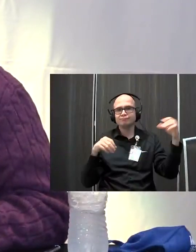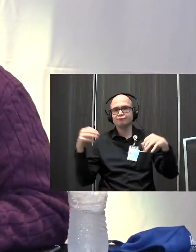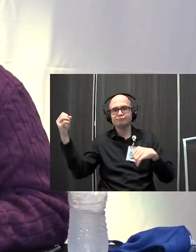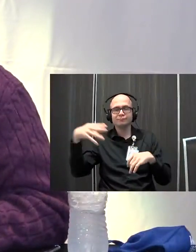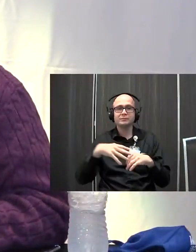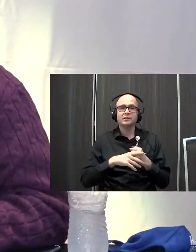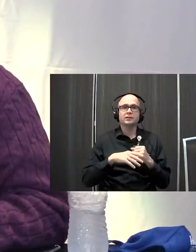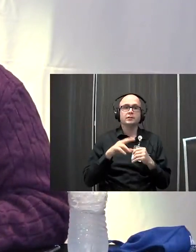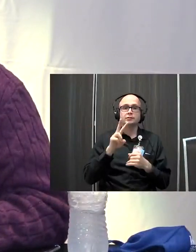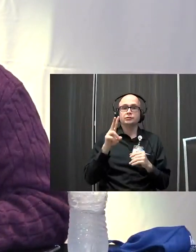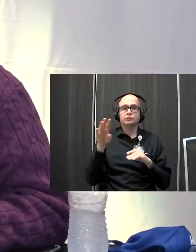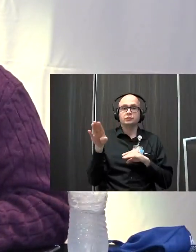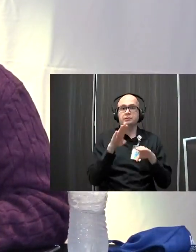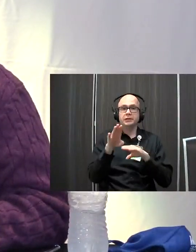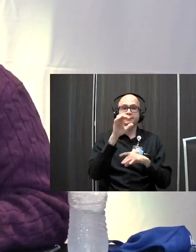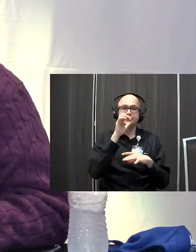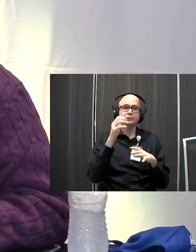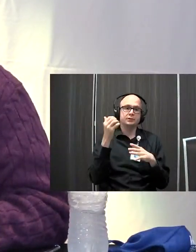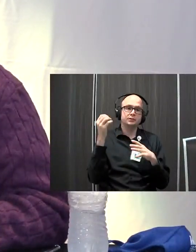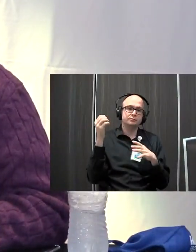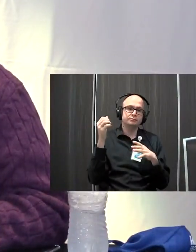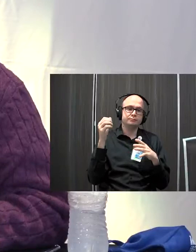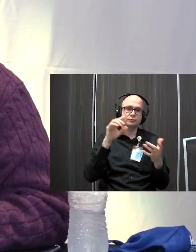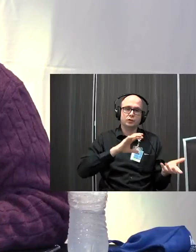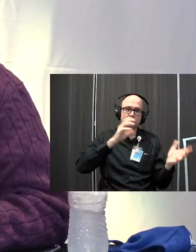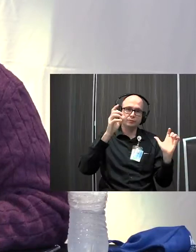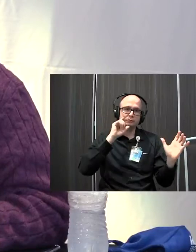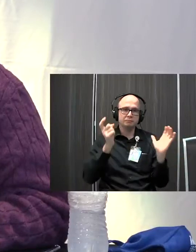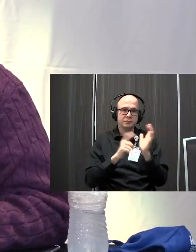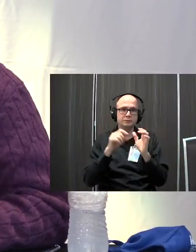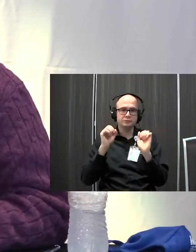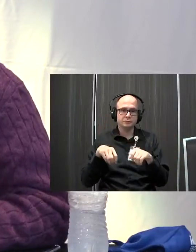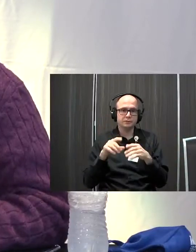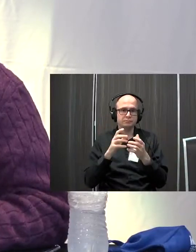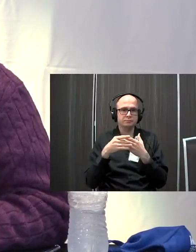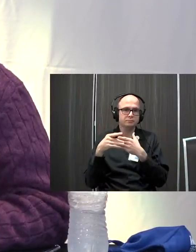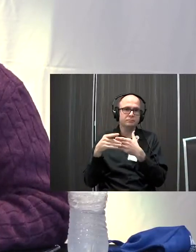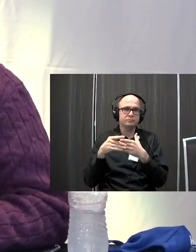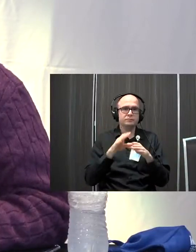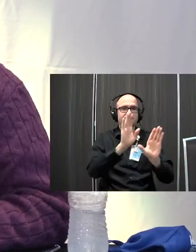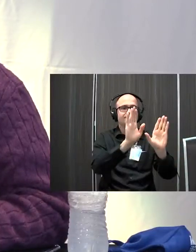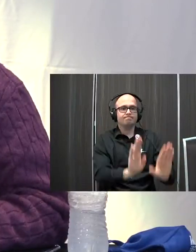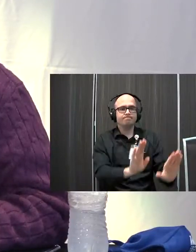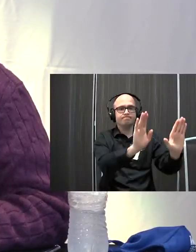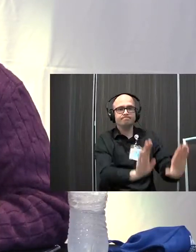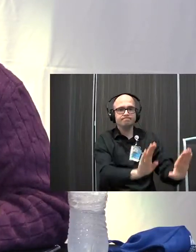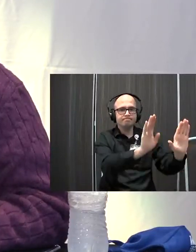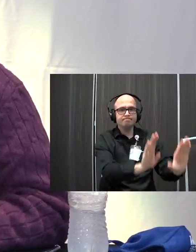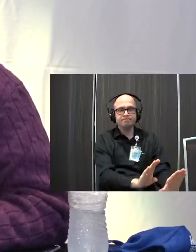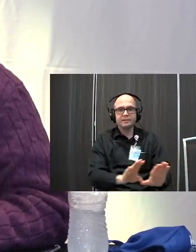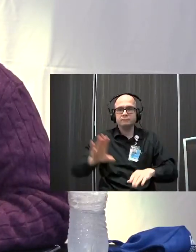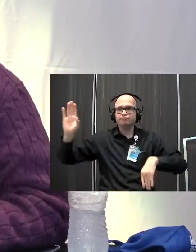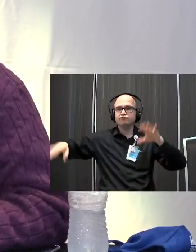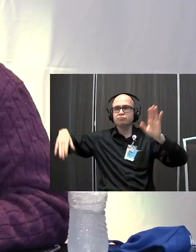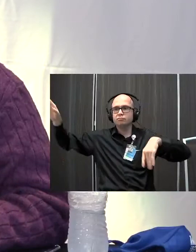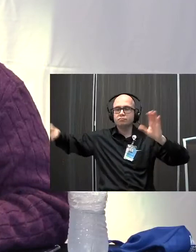2 behaviors that are not harmful per se, but noticeable and can maybe be redirected: banging heels on the floor and flapping arms. Any suggestions